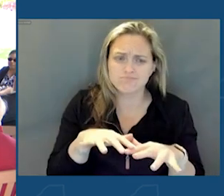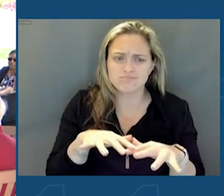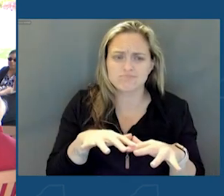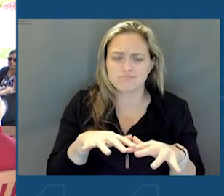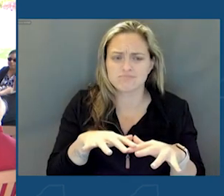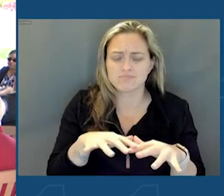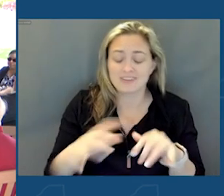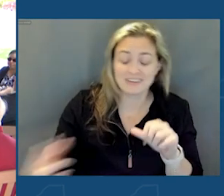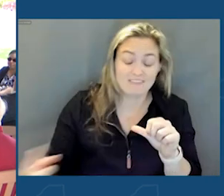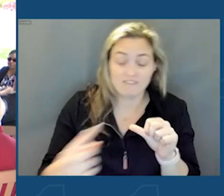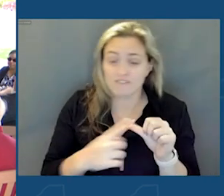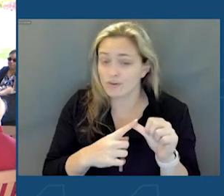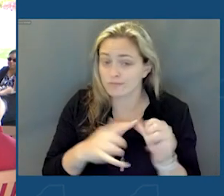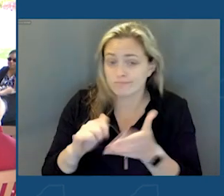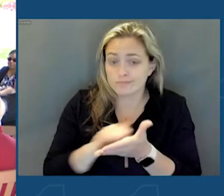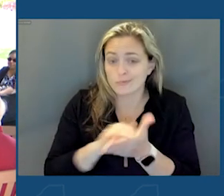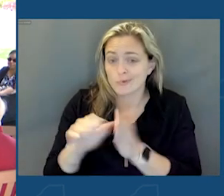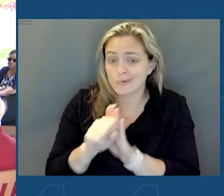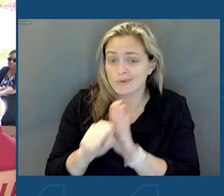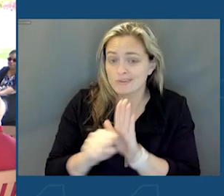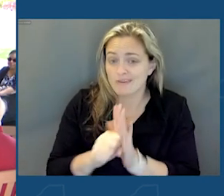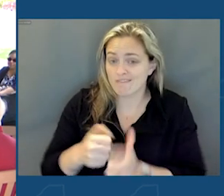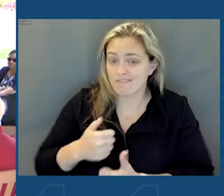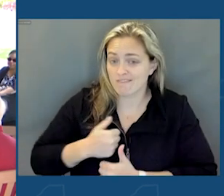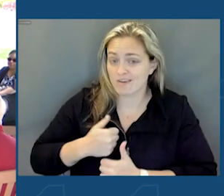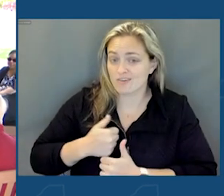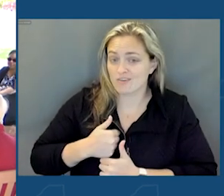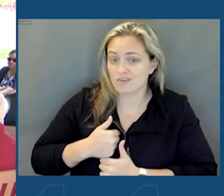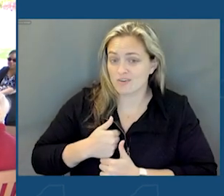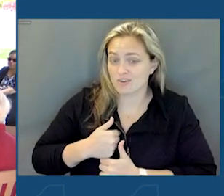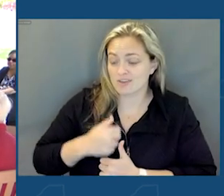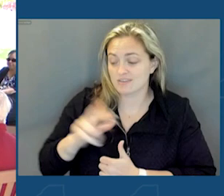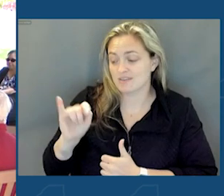first New York State Veterans Cemetery.